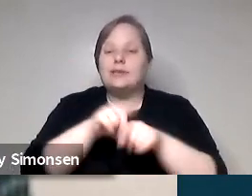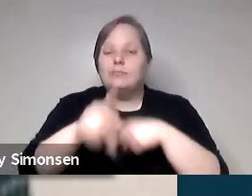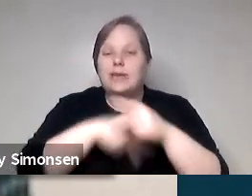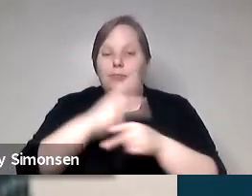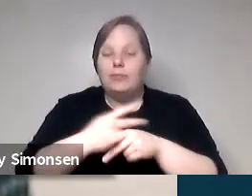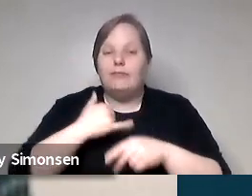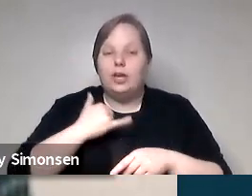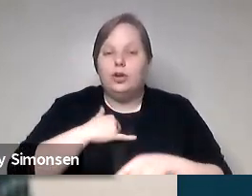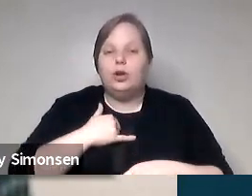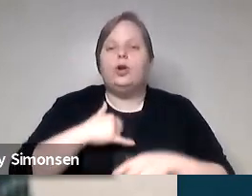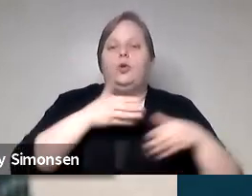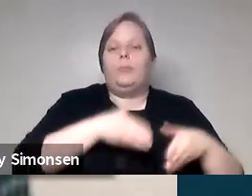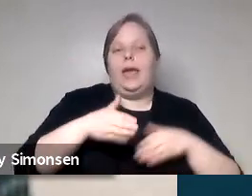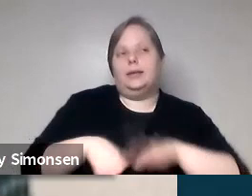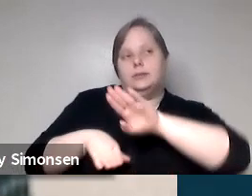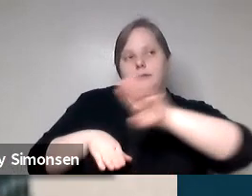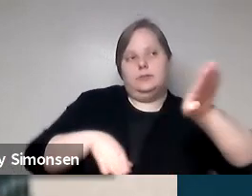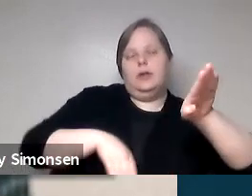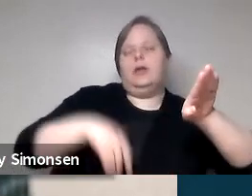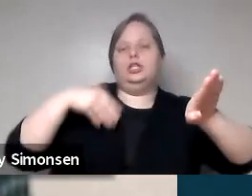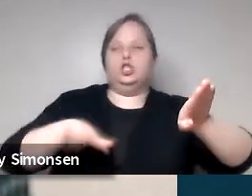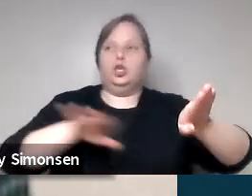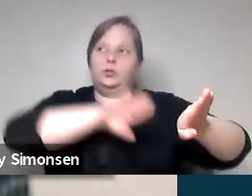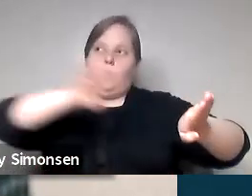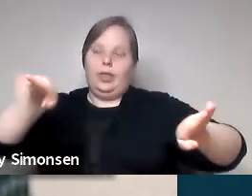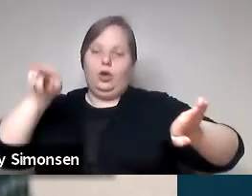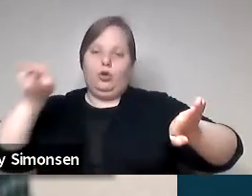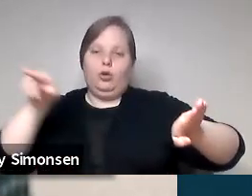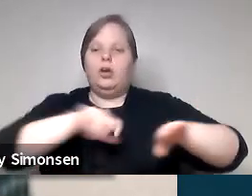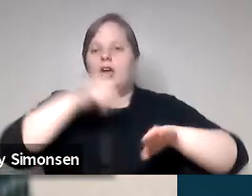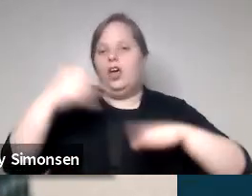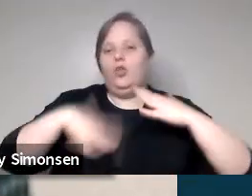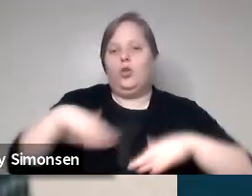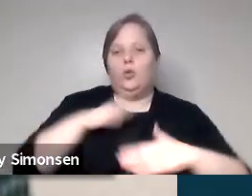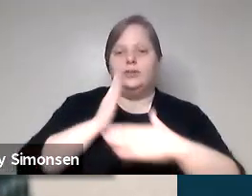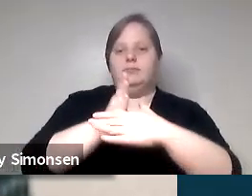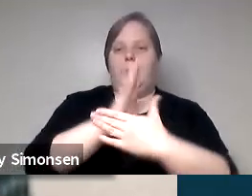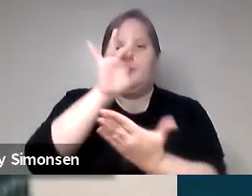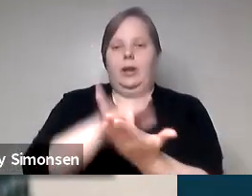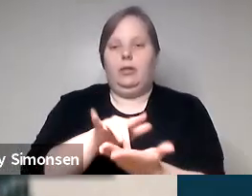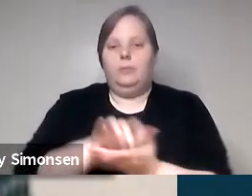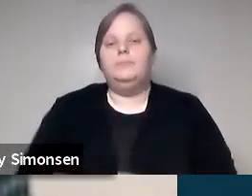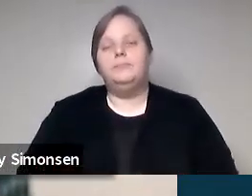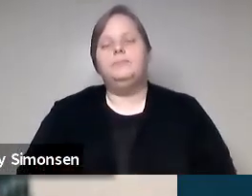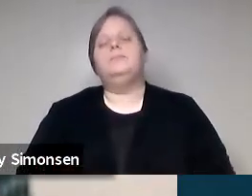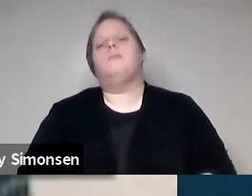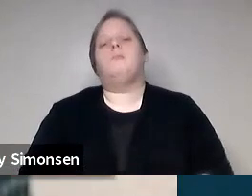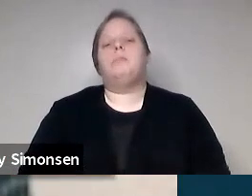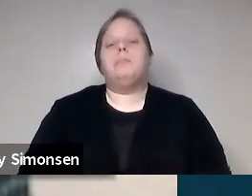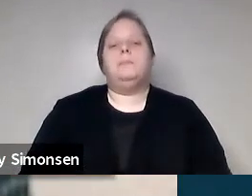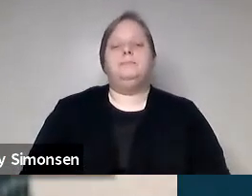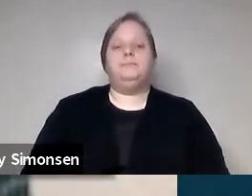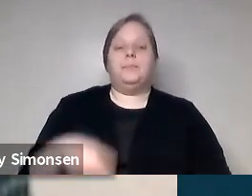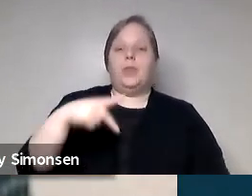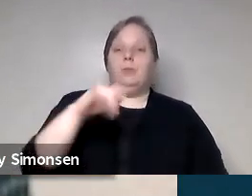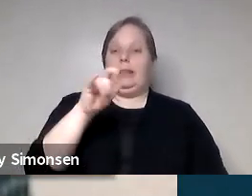pants to one side and your skirts to the other side and put other clothes between them. And with plastic hangers, you